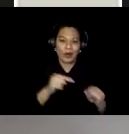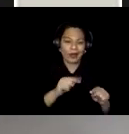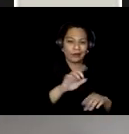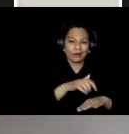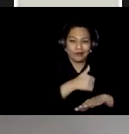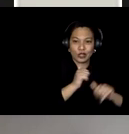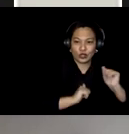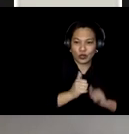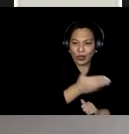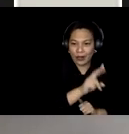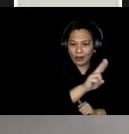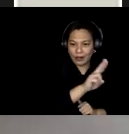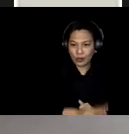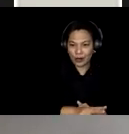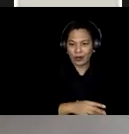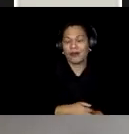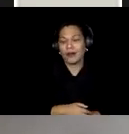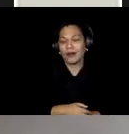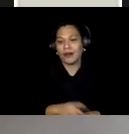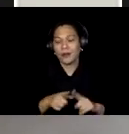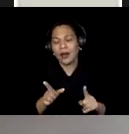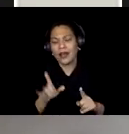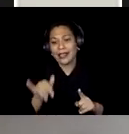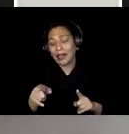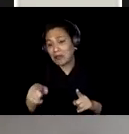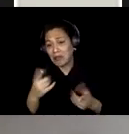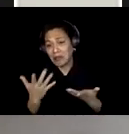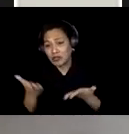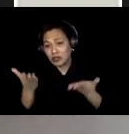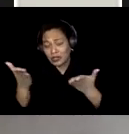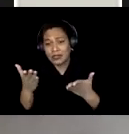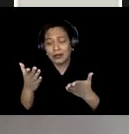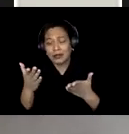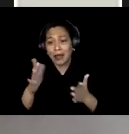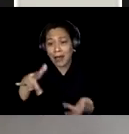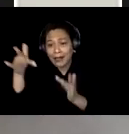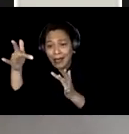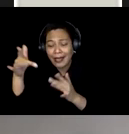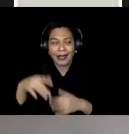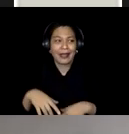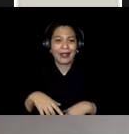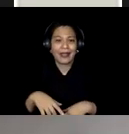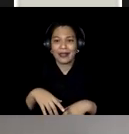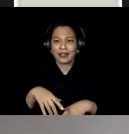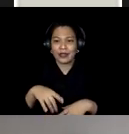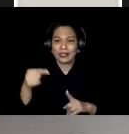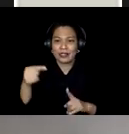Yeah, so you can think of keywords for that, the kind of performance it is, like ballet performance.